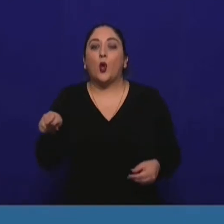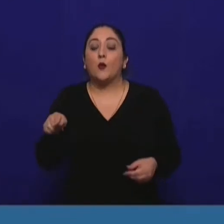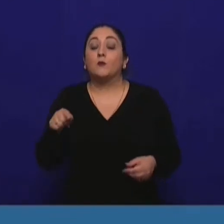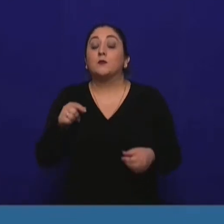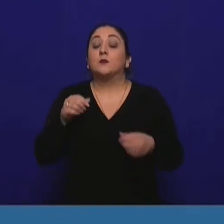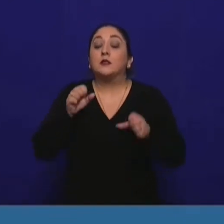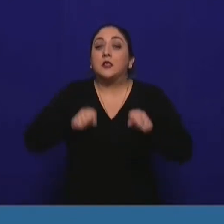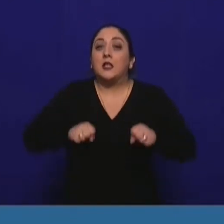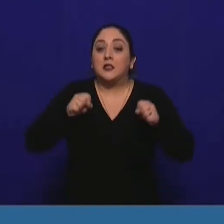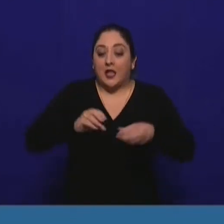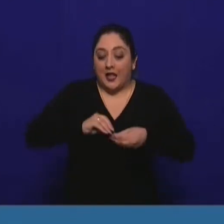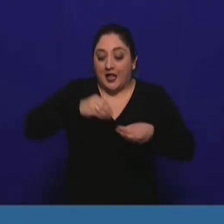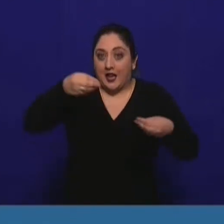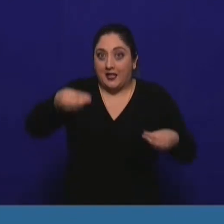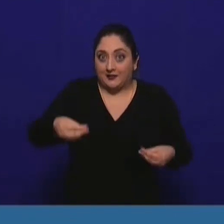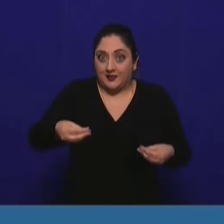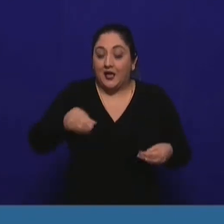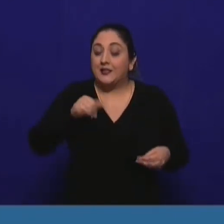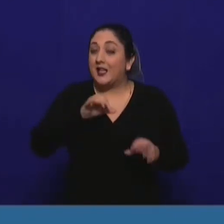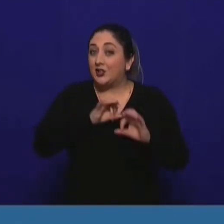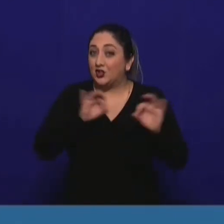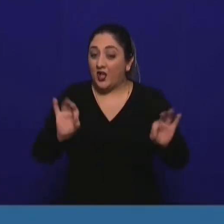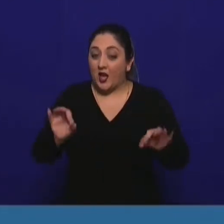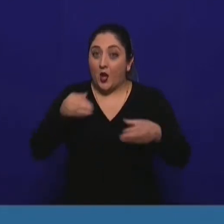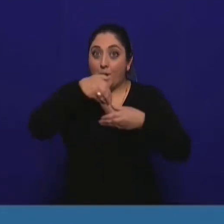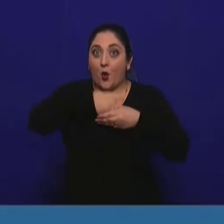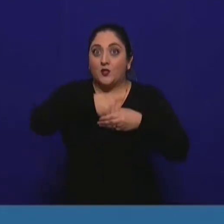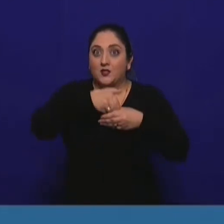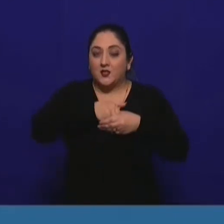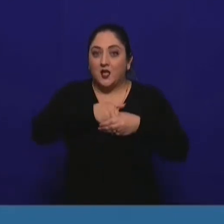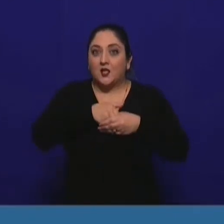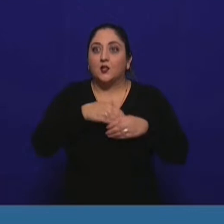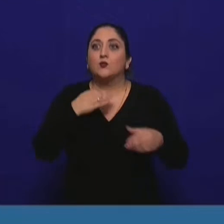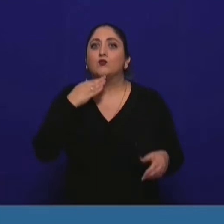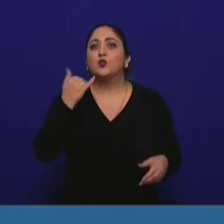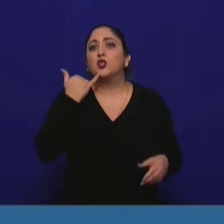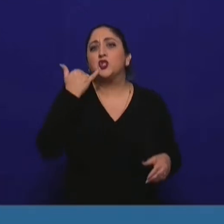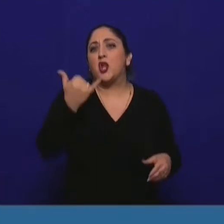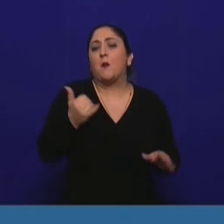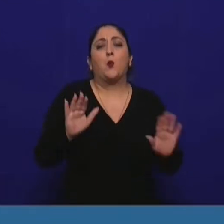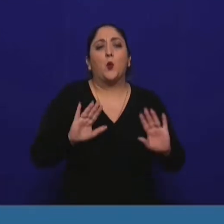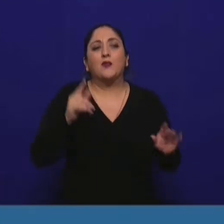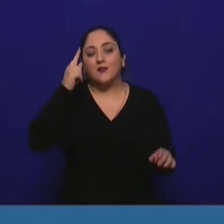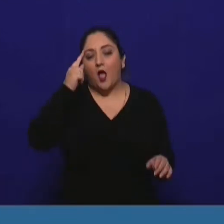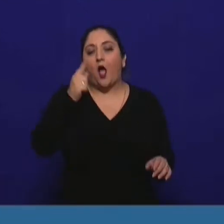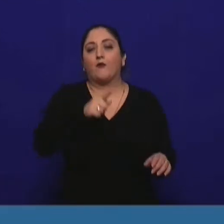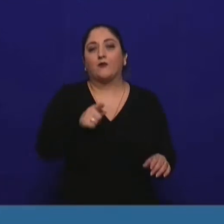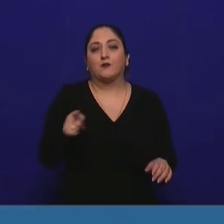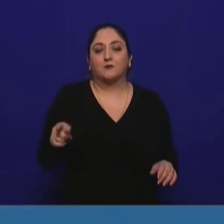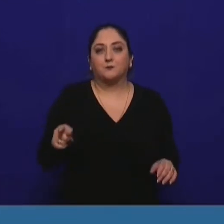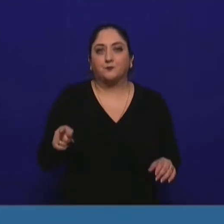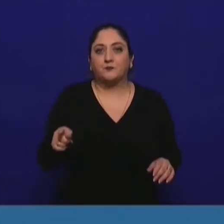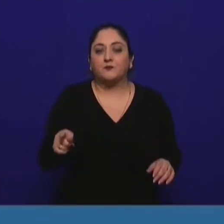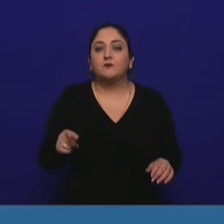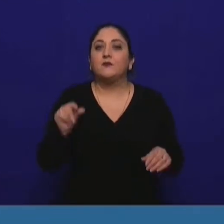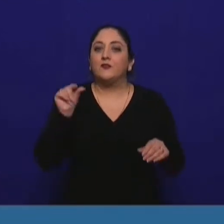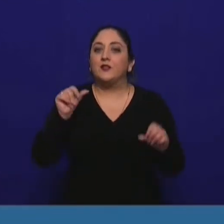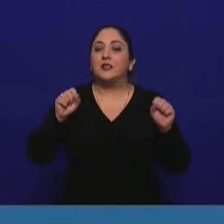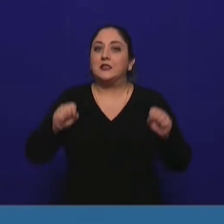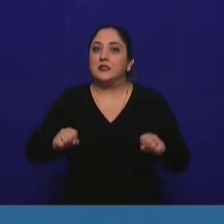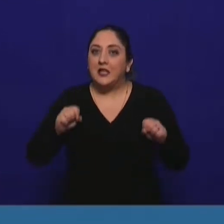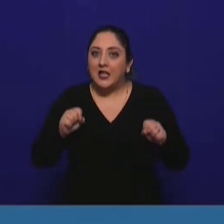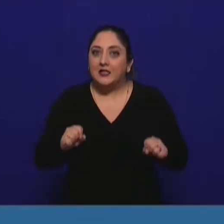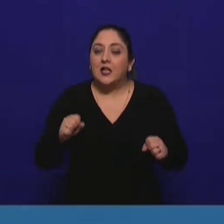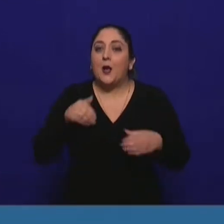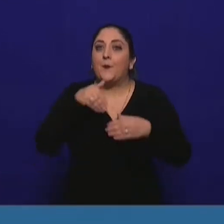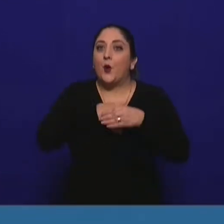b'dawn il-mart kroniku u għadkom ma rċivejtux din l-ittra, m'hemmx għalfejn inċemplulna li aħna nafu bikom. U iżda ma ħajgħaddi żmien f'dawn